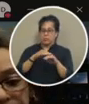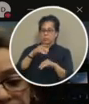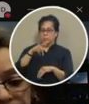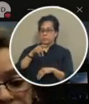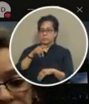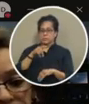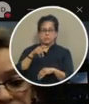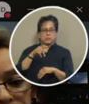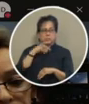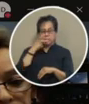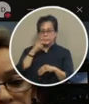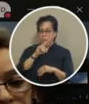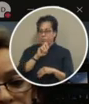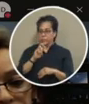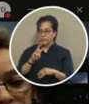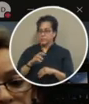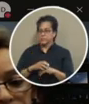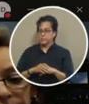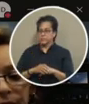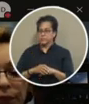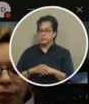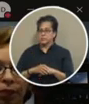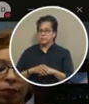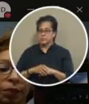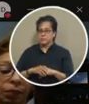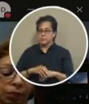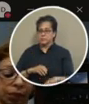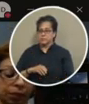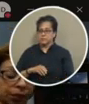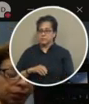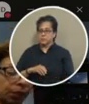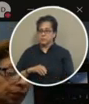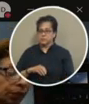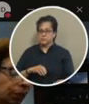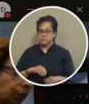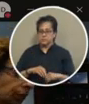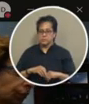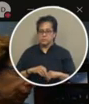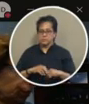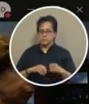right-of-way. Okay, thank you. 3.2.